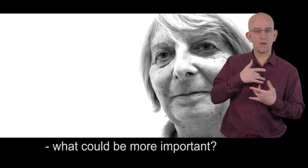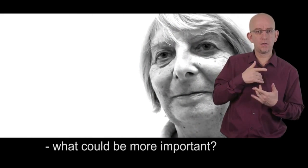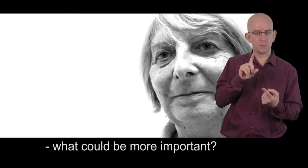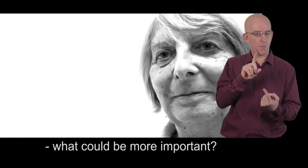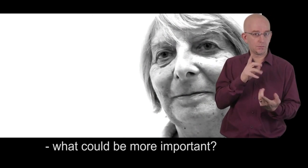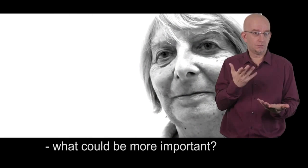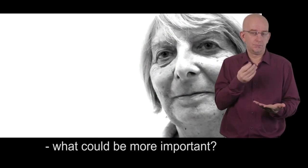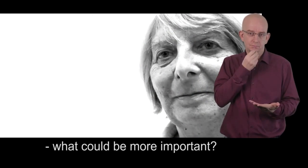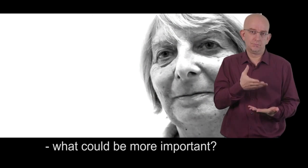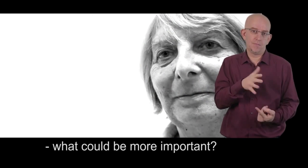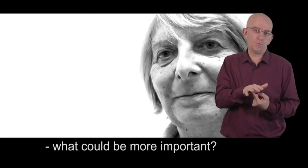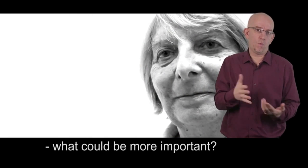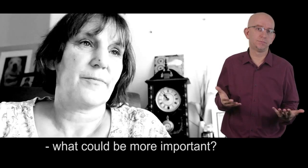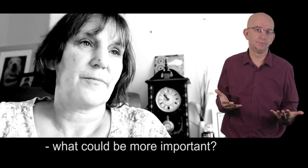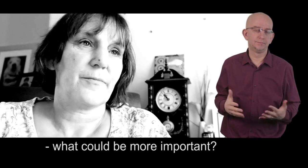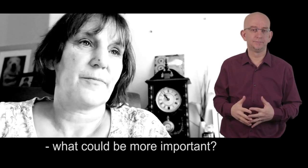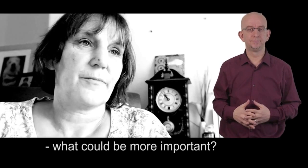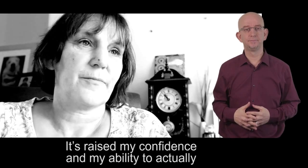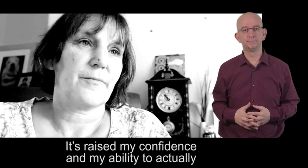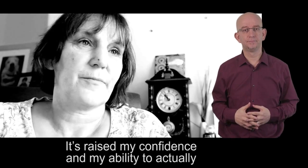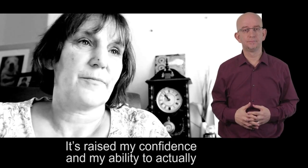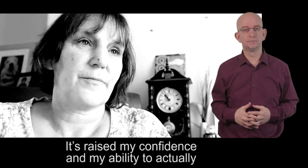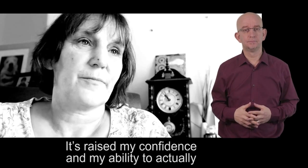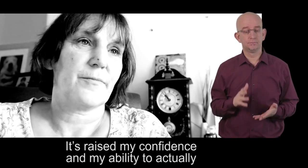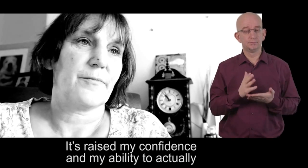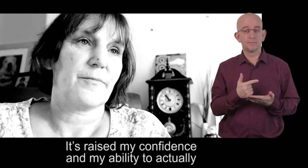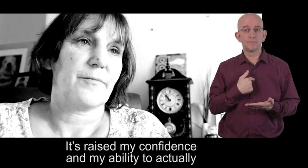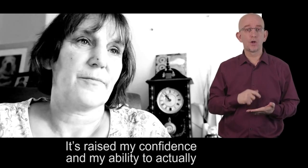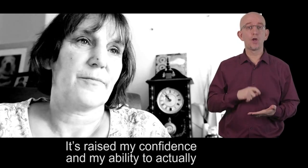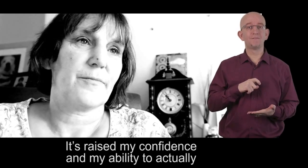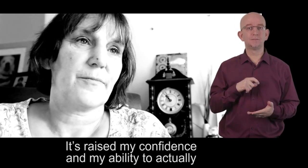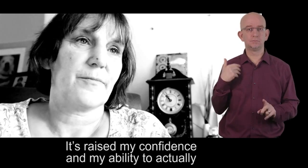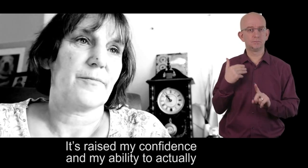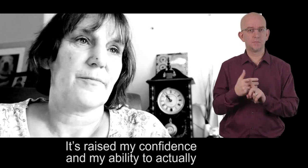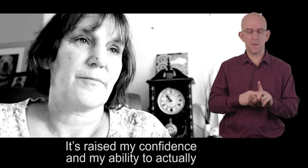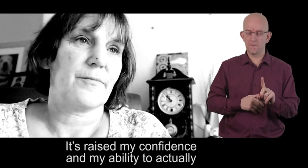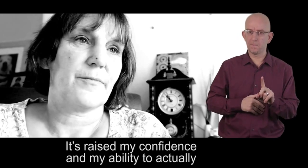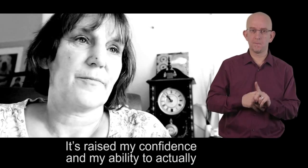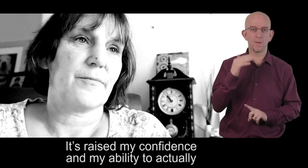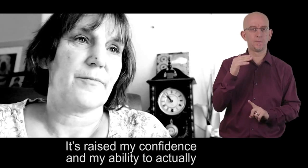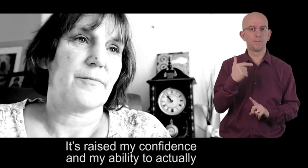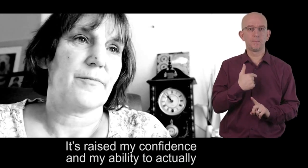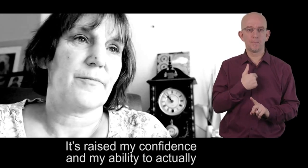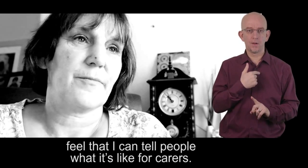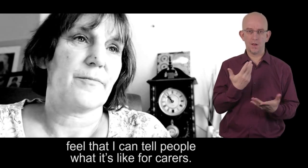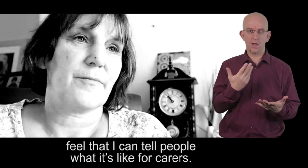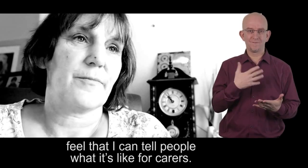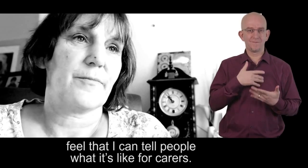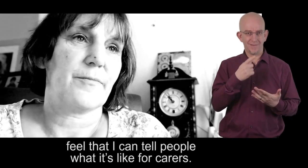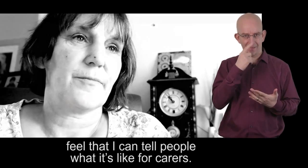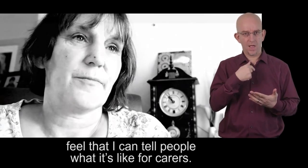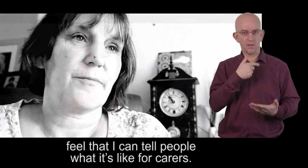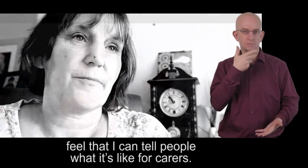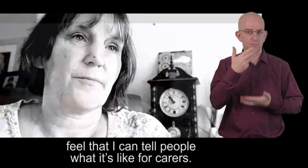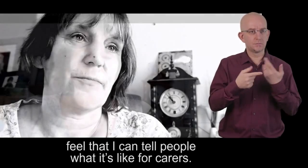what could be more important. It's raised my confidence and it's raised my ability to actually feel